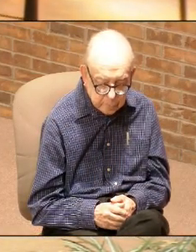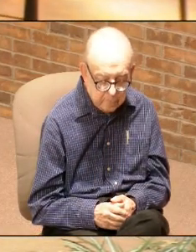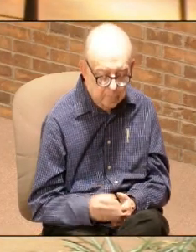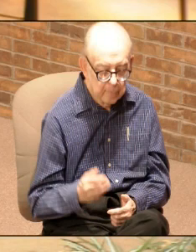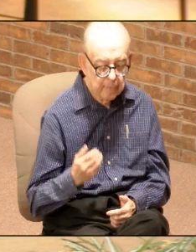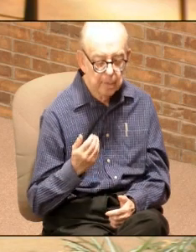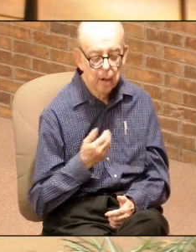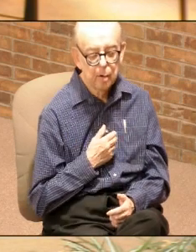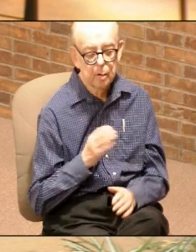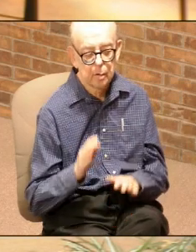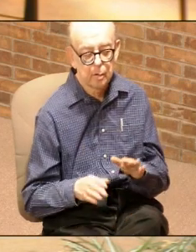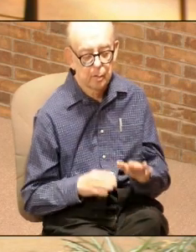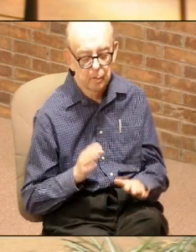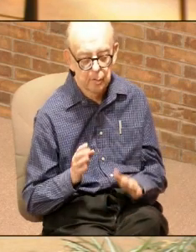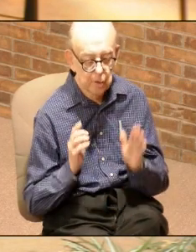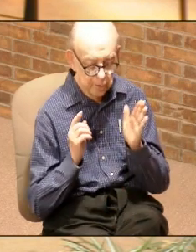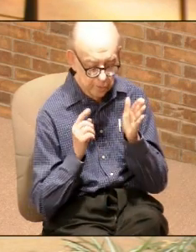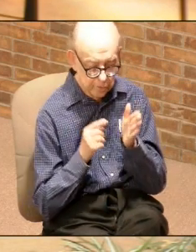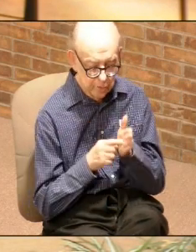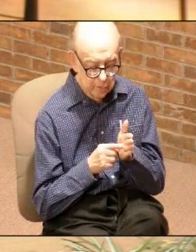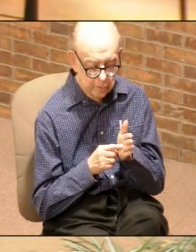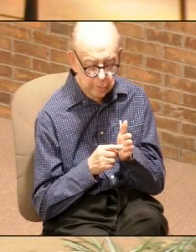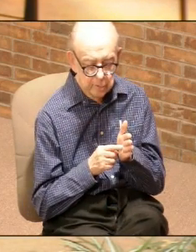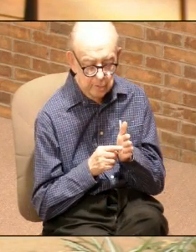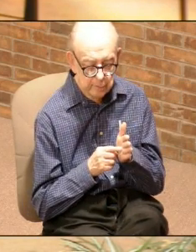Our walk shows